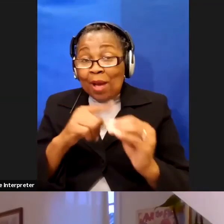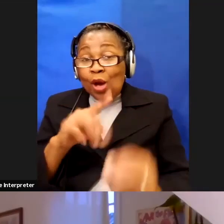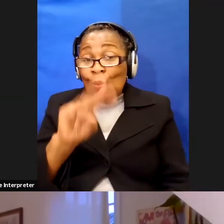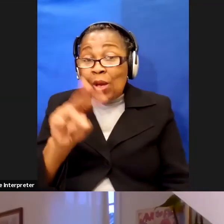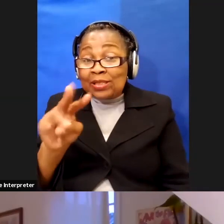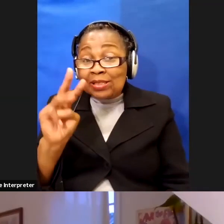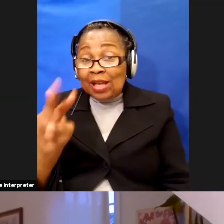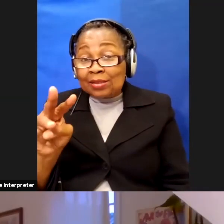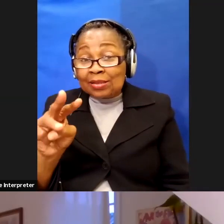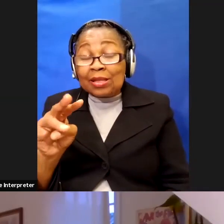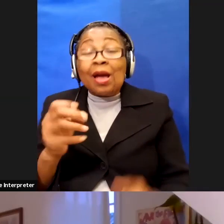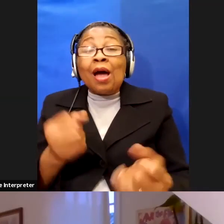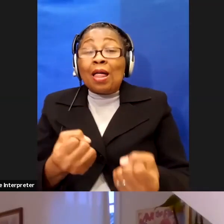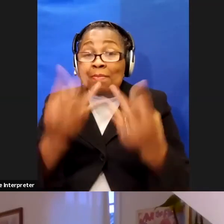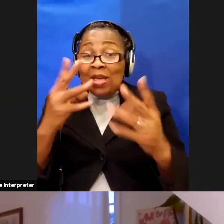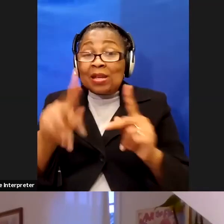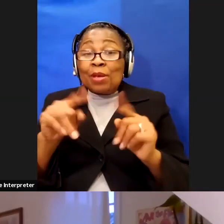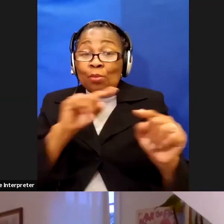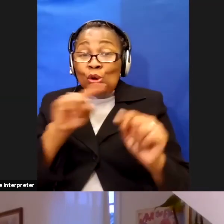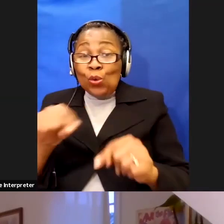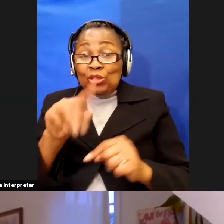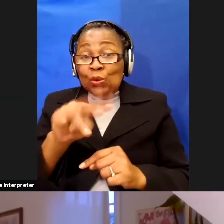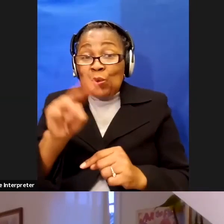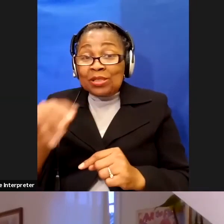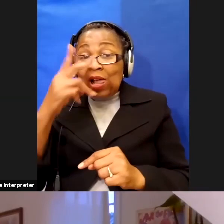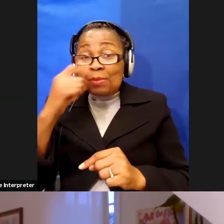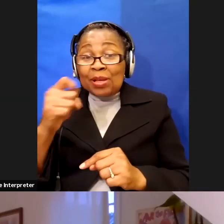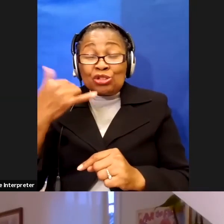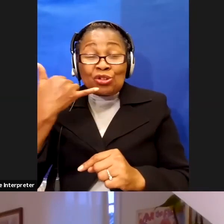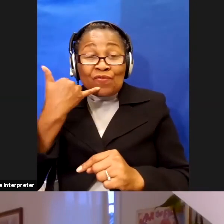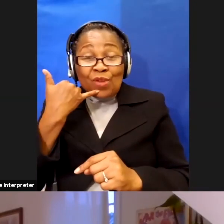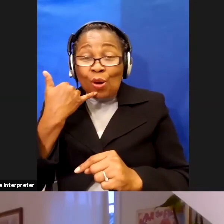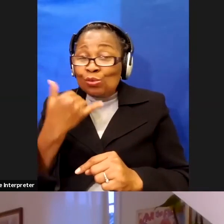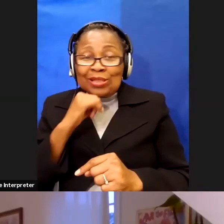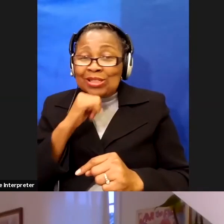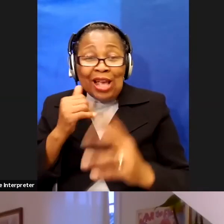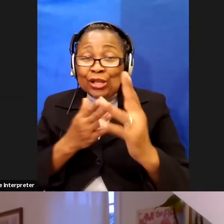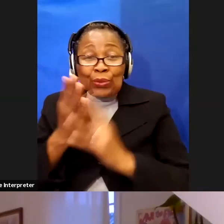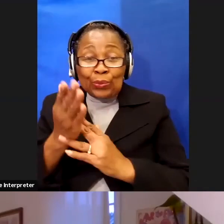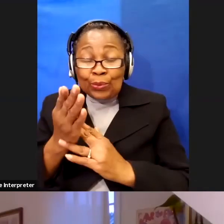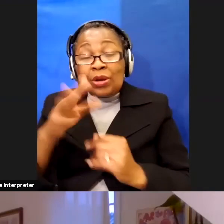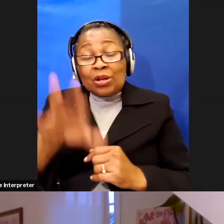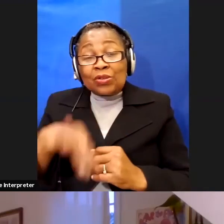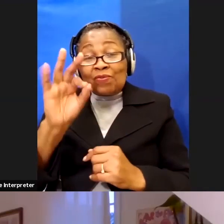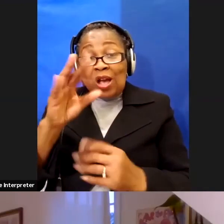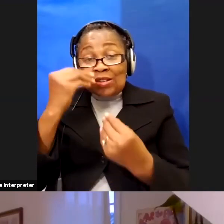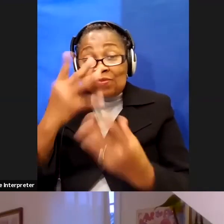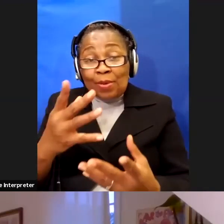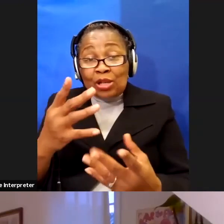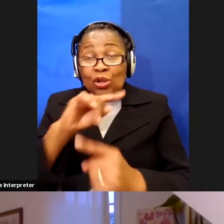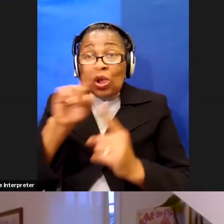people are going to your website because your phones are down to find information about what's happening. When are you going to